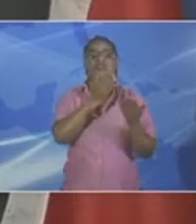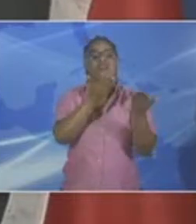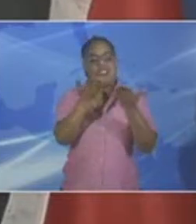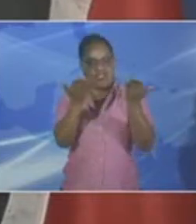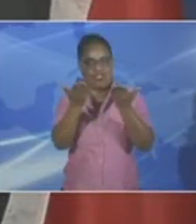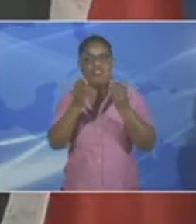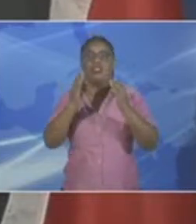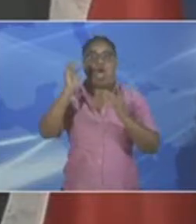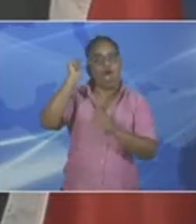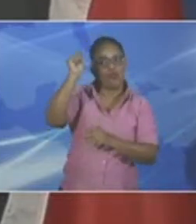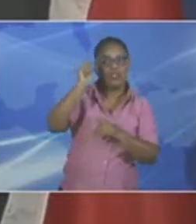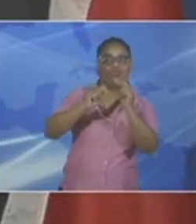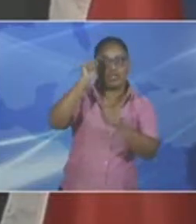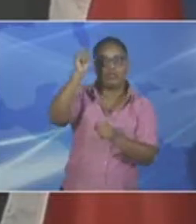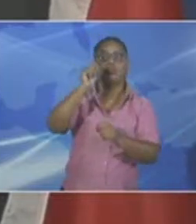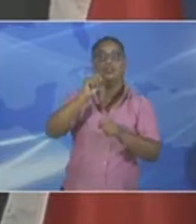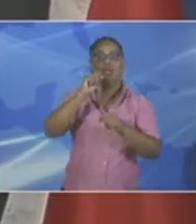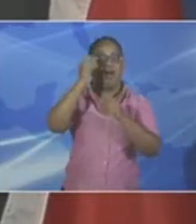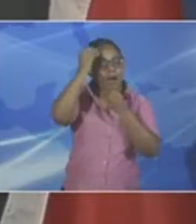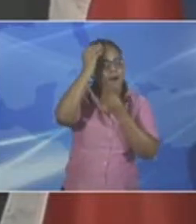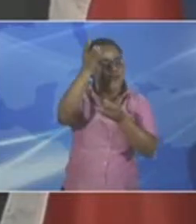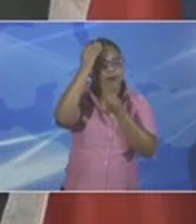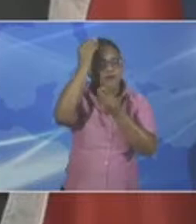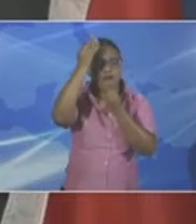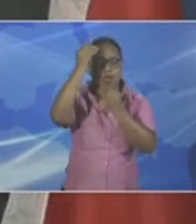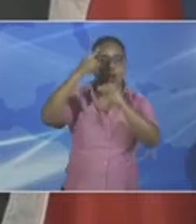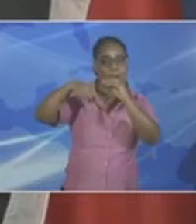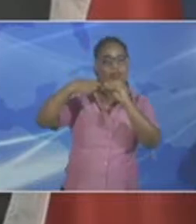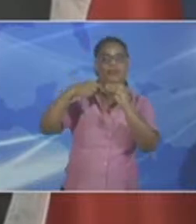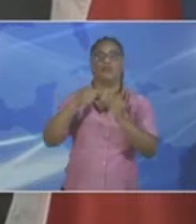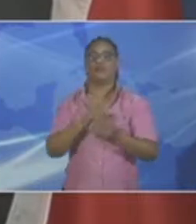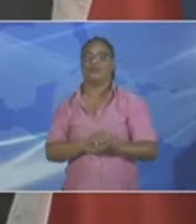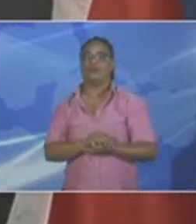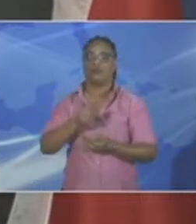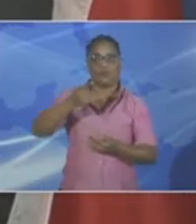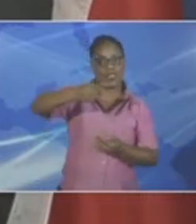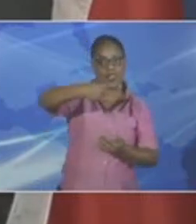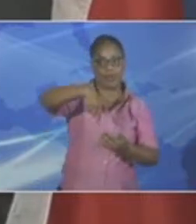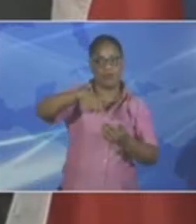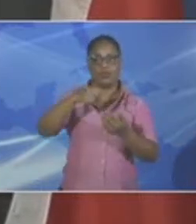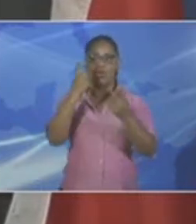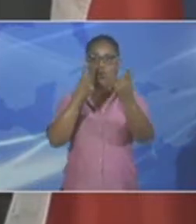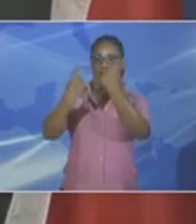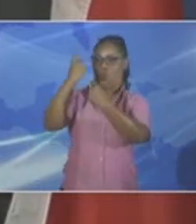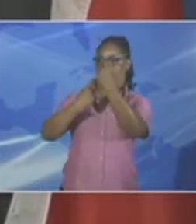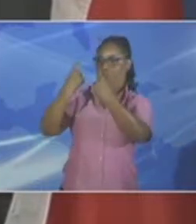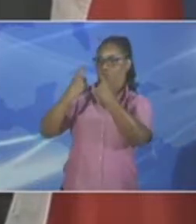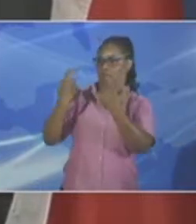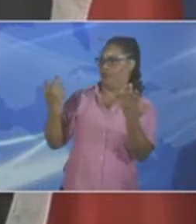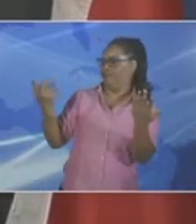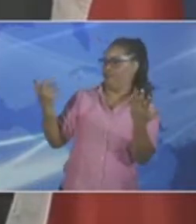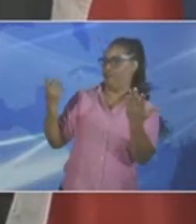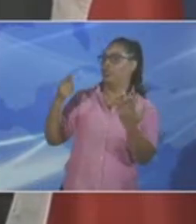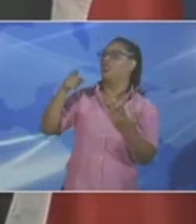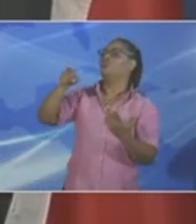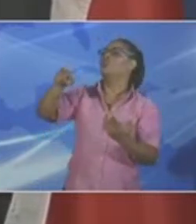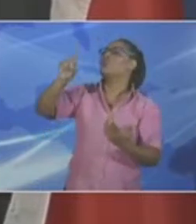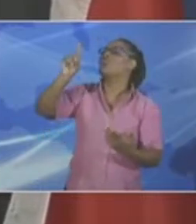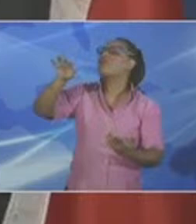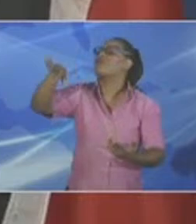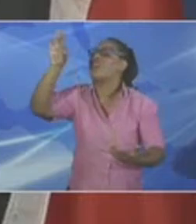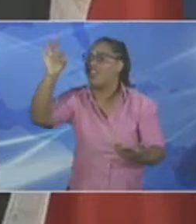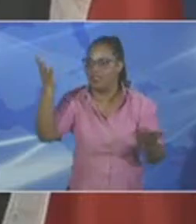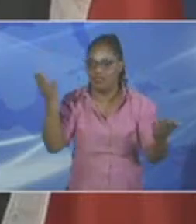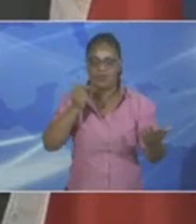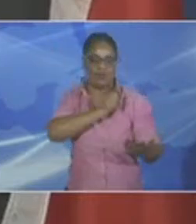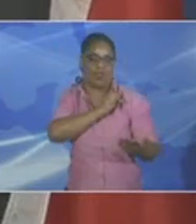located in our health system. And frequently I was asked the question, where did you find those people? And